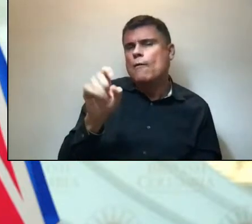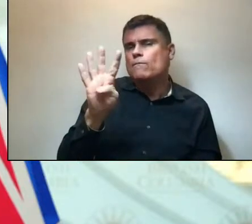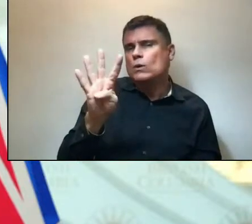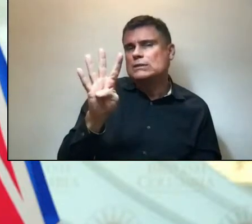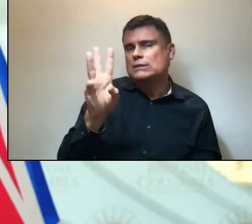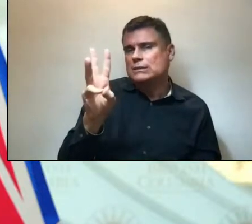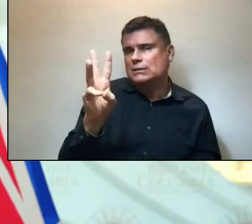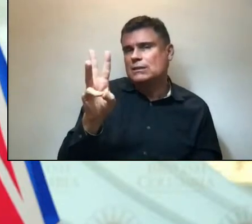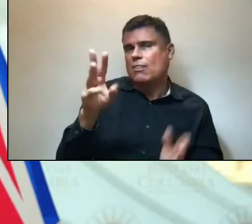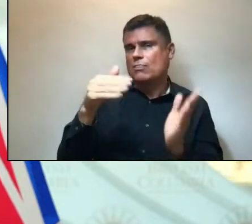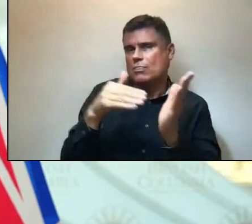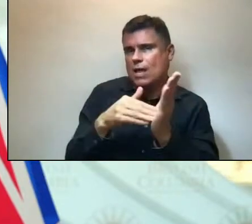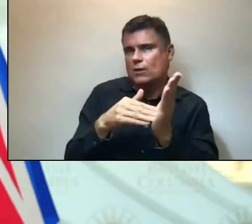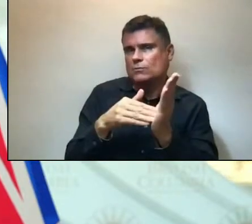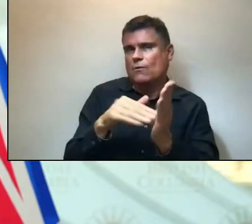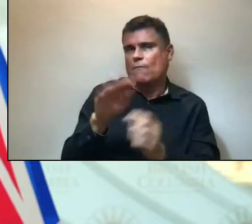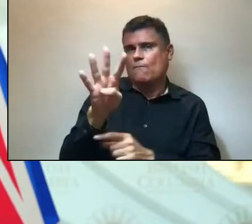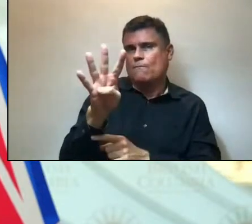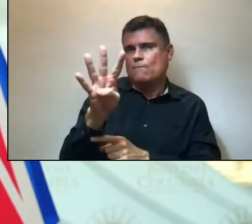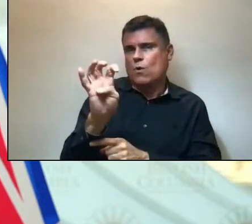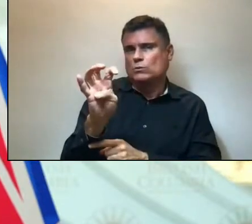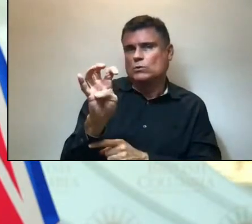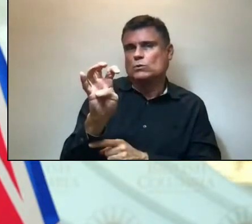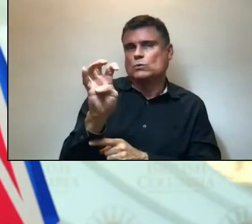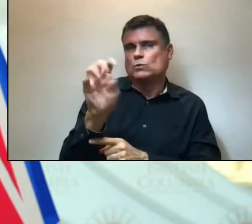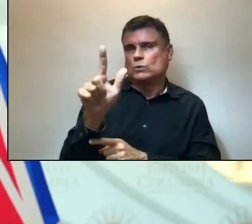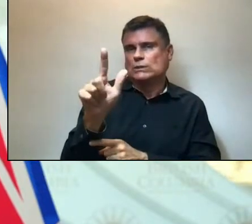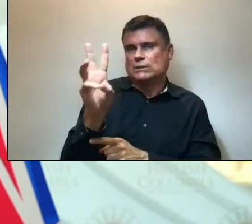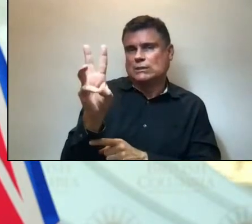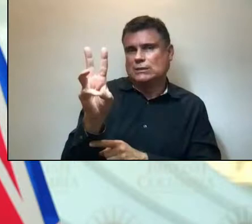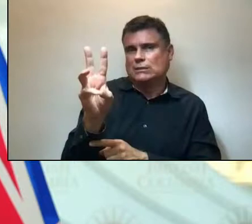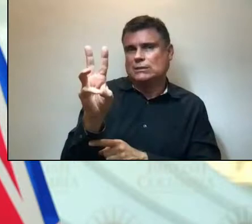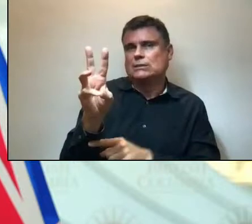146,426 people registered, or 42%. That